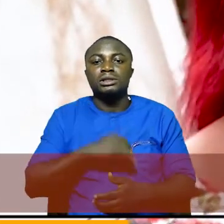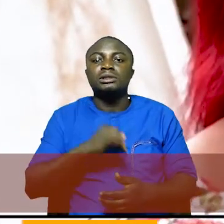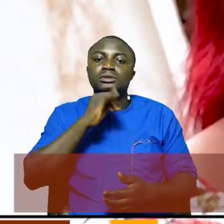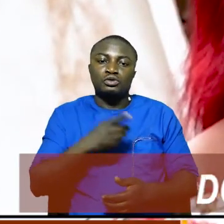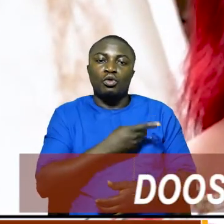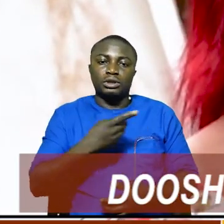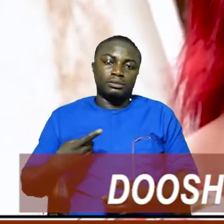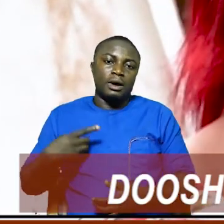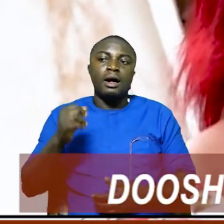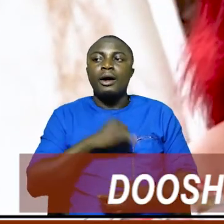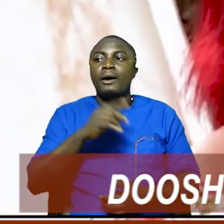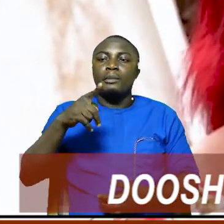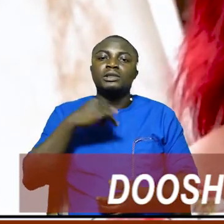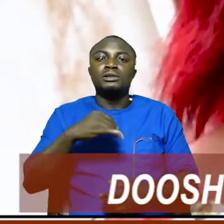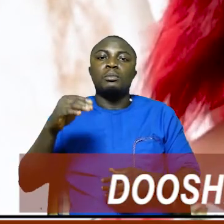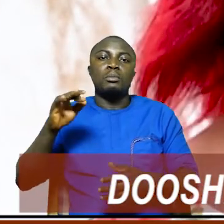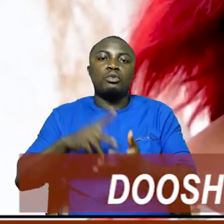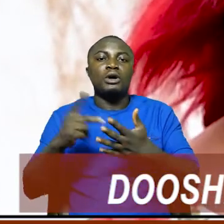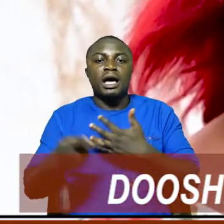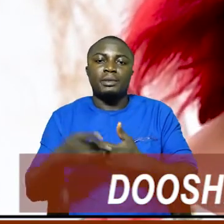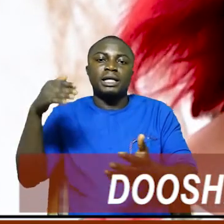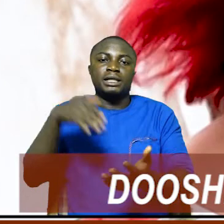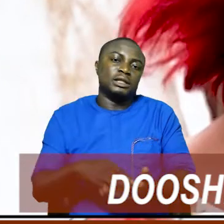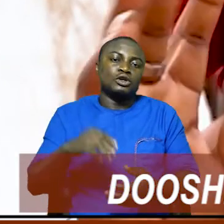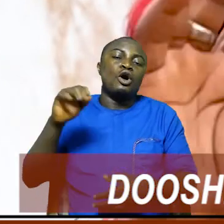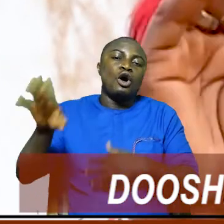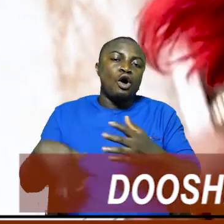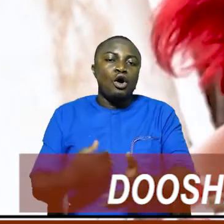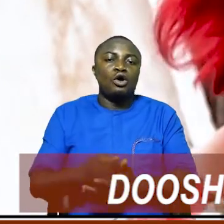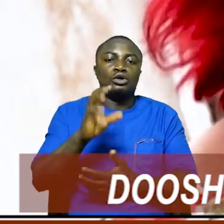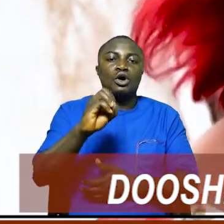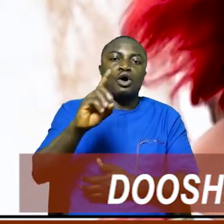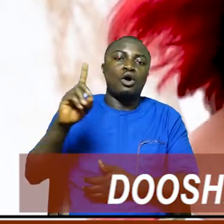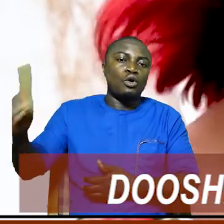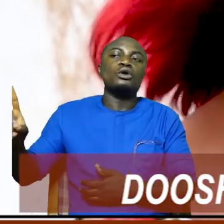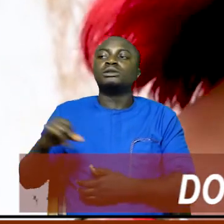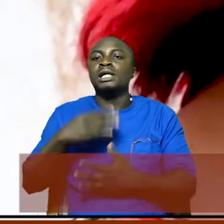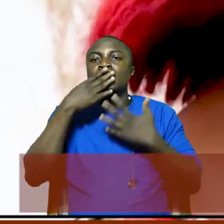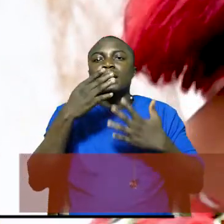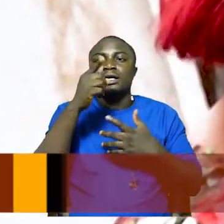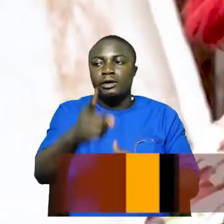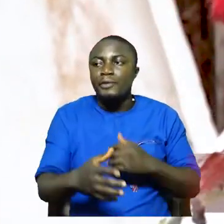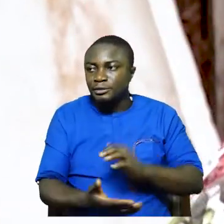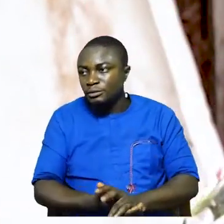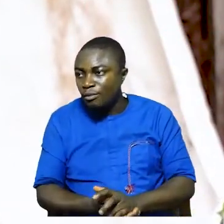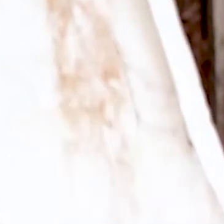same station. It's Doshima Pius Ikirave, the program Against All Odds. Bye-bye.